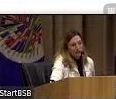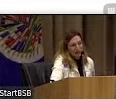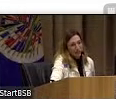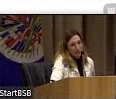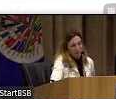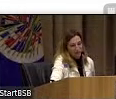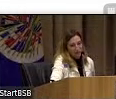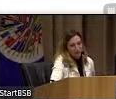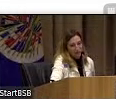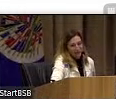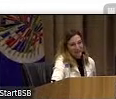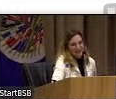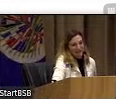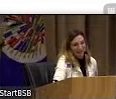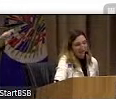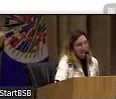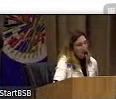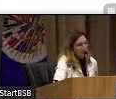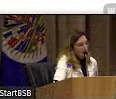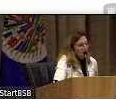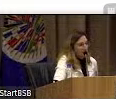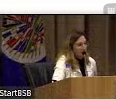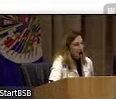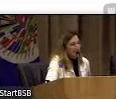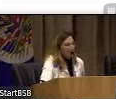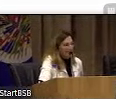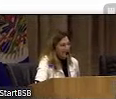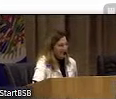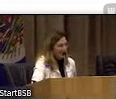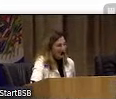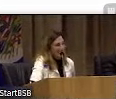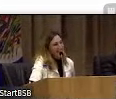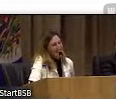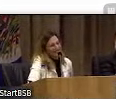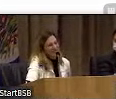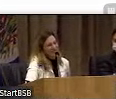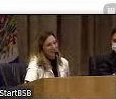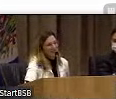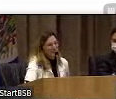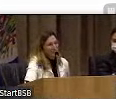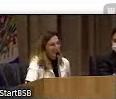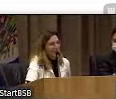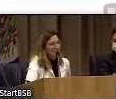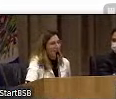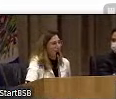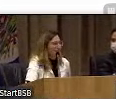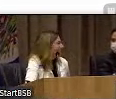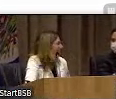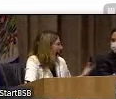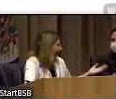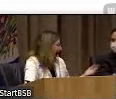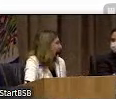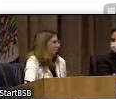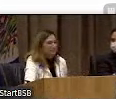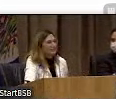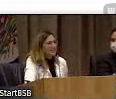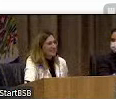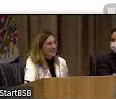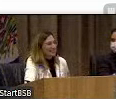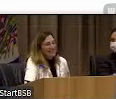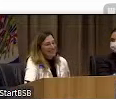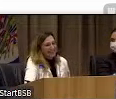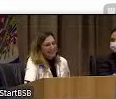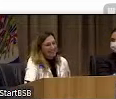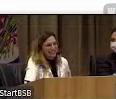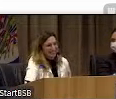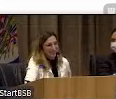the PAHOS, I'm sorry, team, and also for the patient. I think we were the last